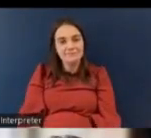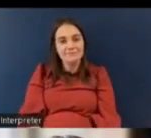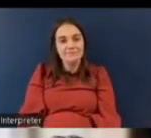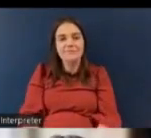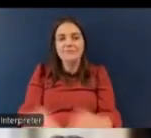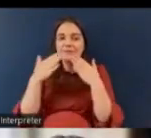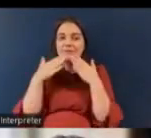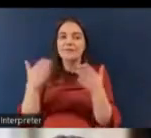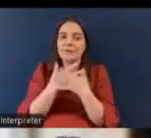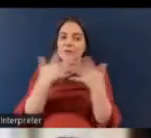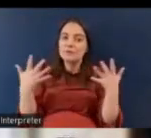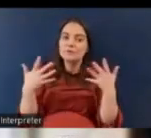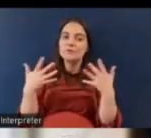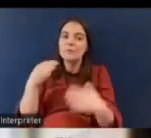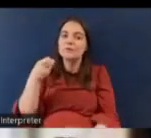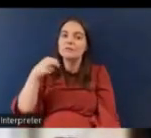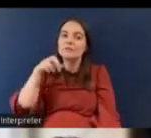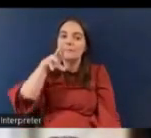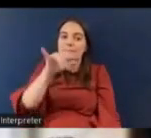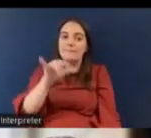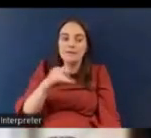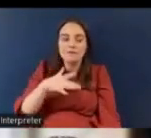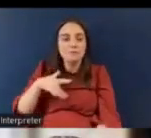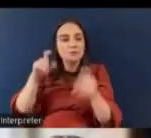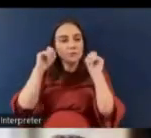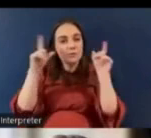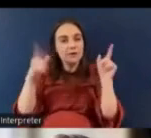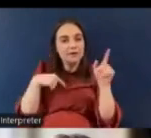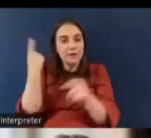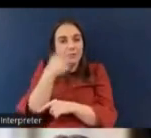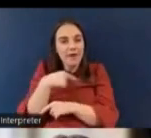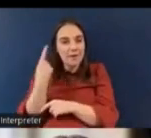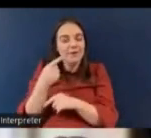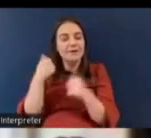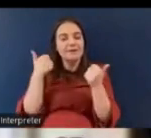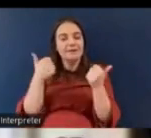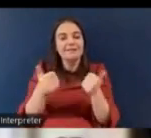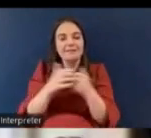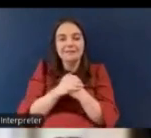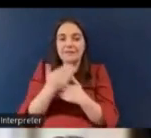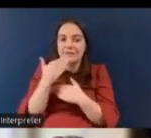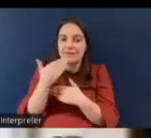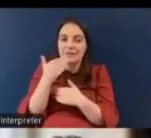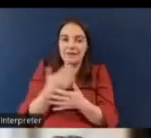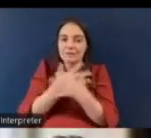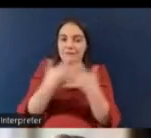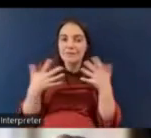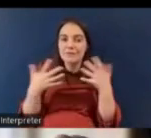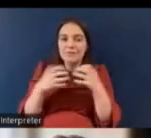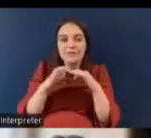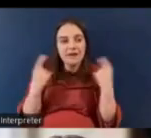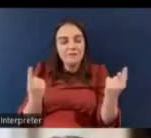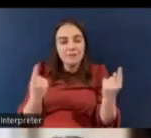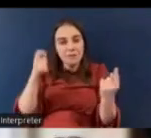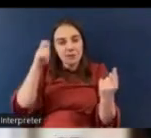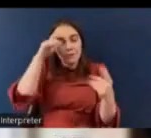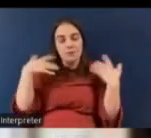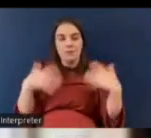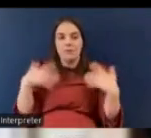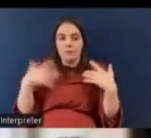Thank you very much for that, Mary. I'm just conscious we're at the hour now, but thank you, everybody. I think such